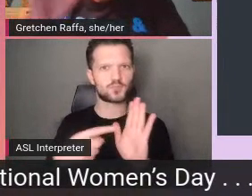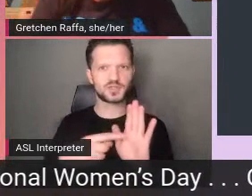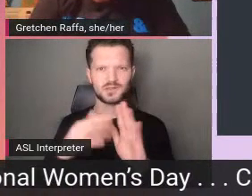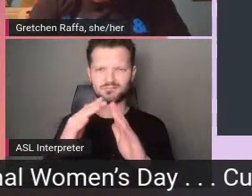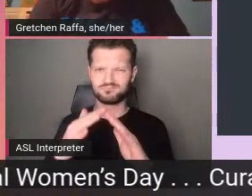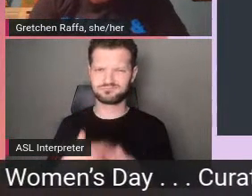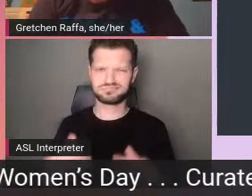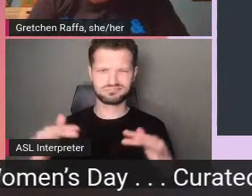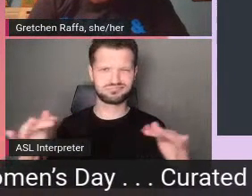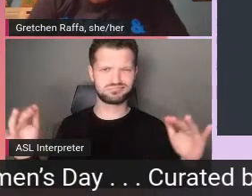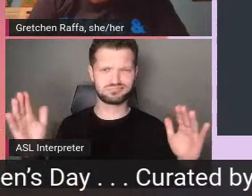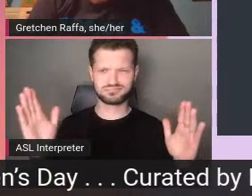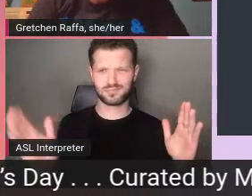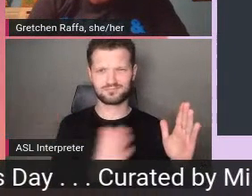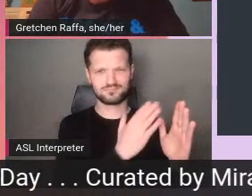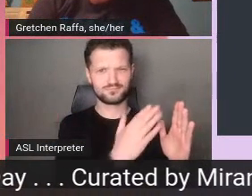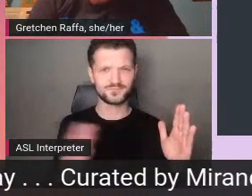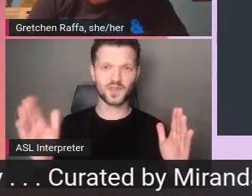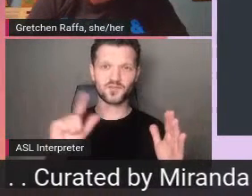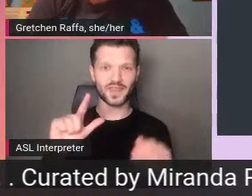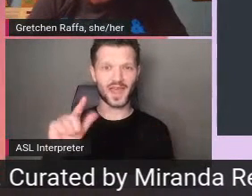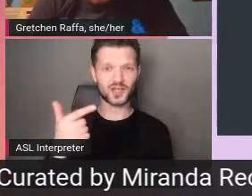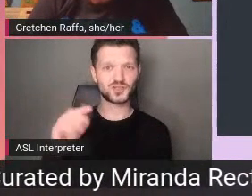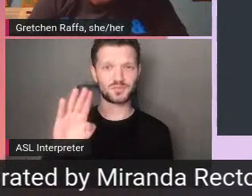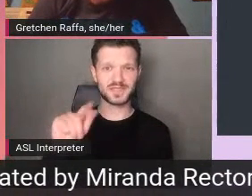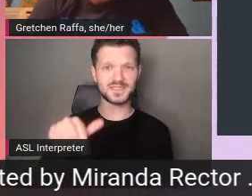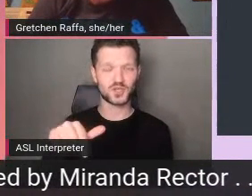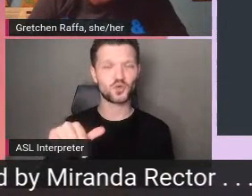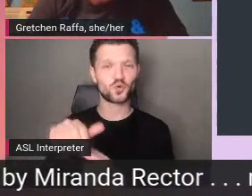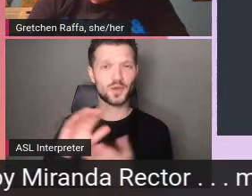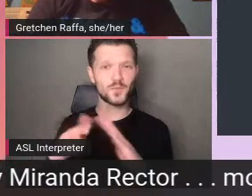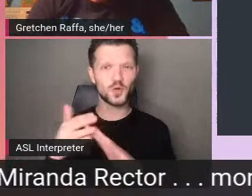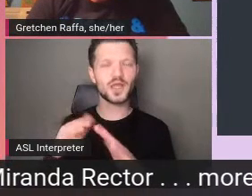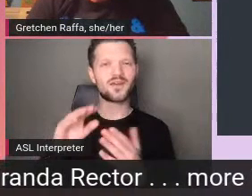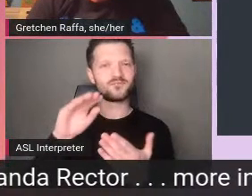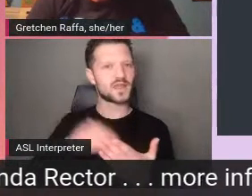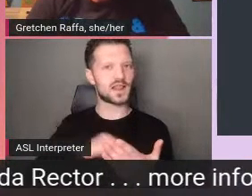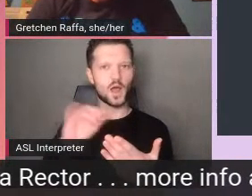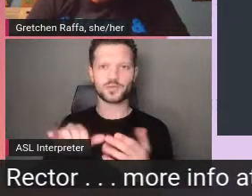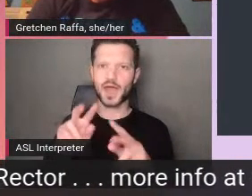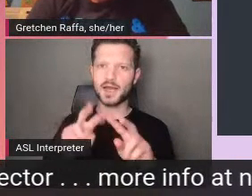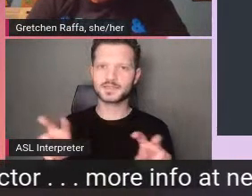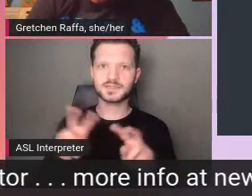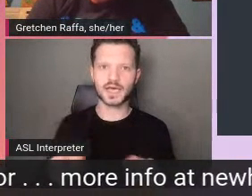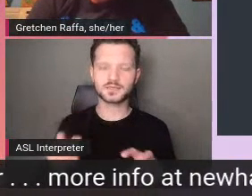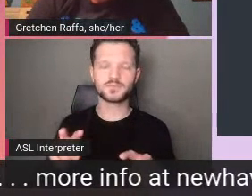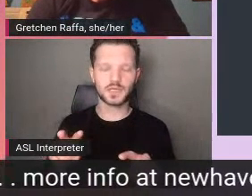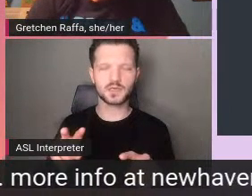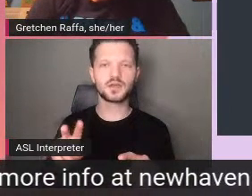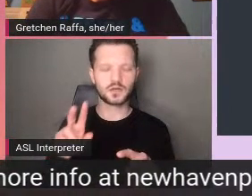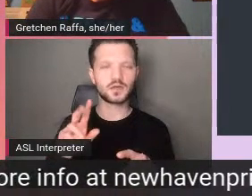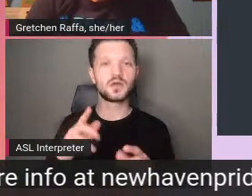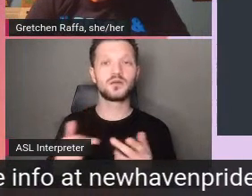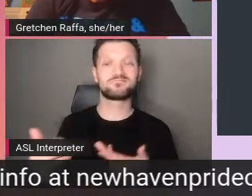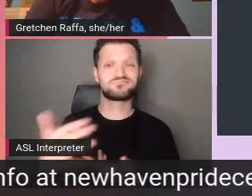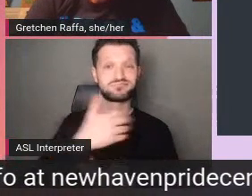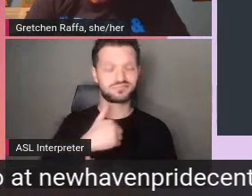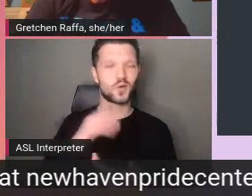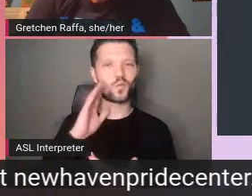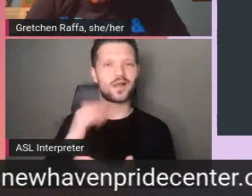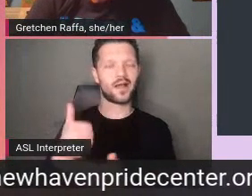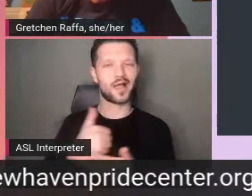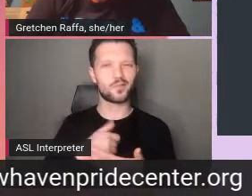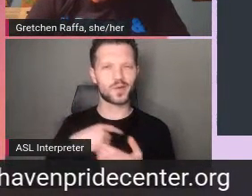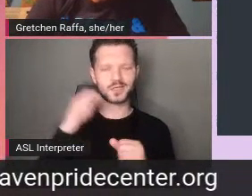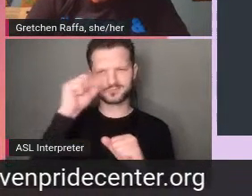LGBTQ plus community. We want to fill out this needs assessment, because that's going to help us get more information about where